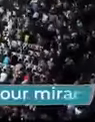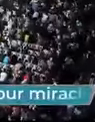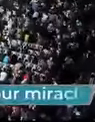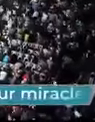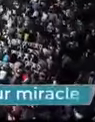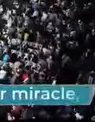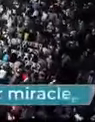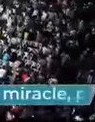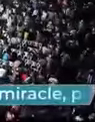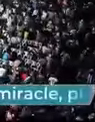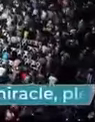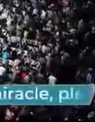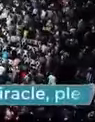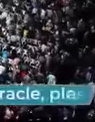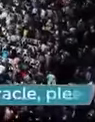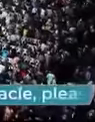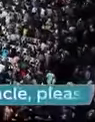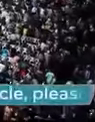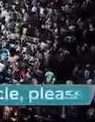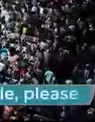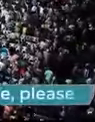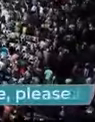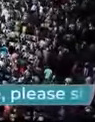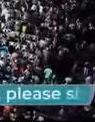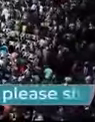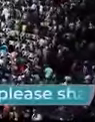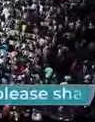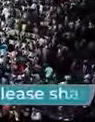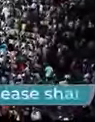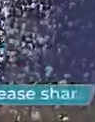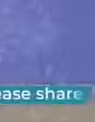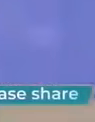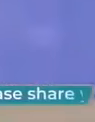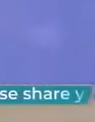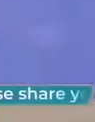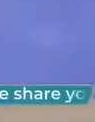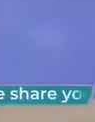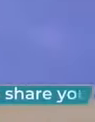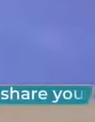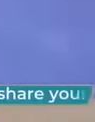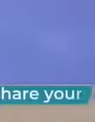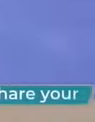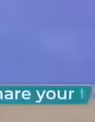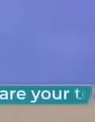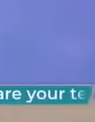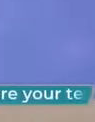you are. Check yourself. If you are in a wheelchair, get up.